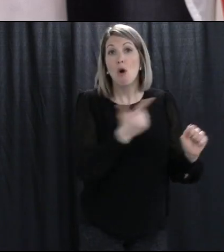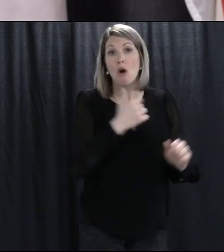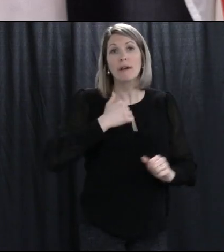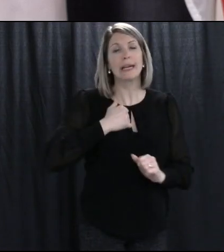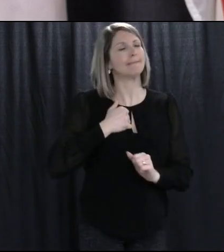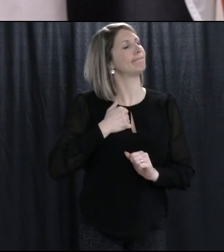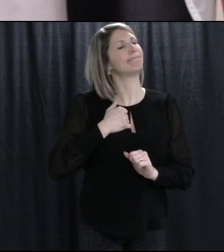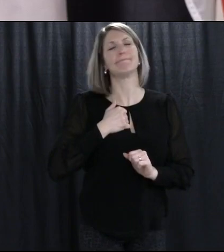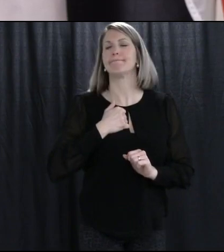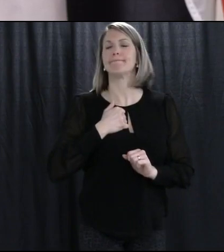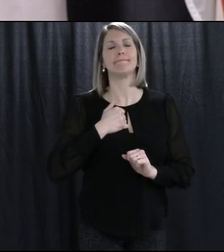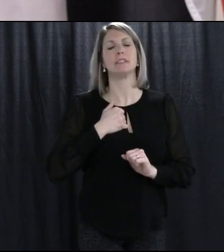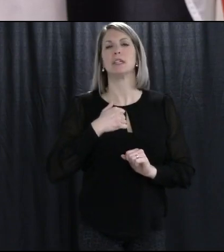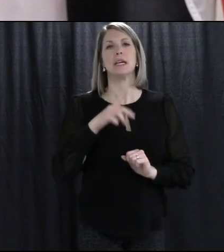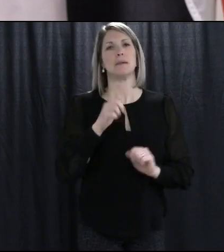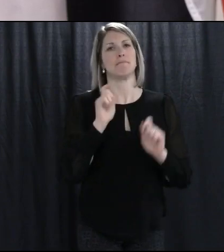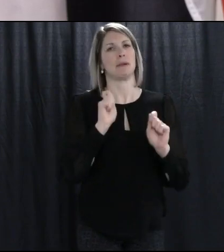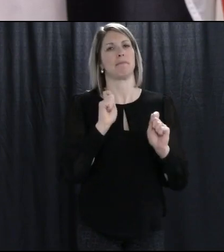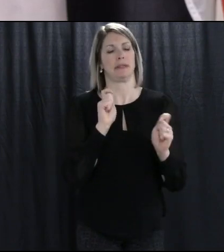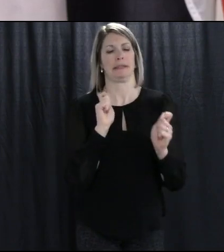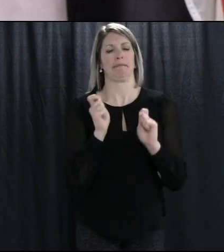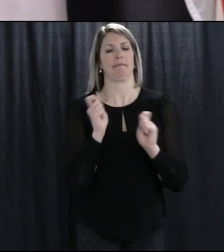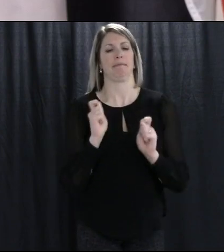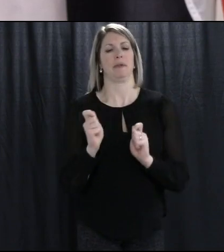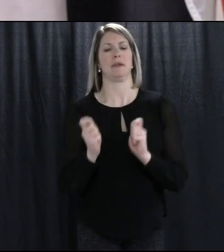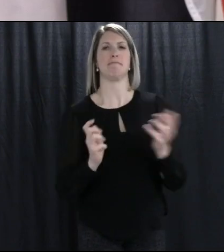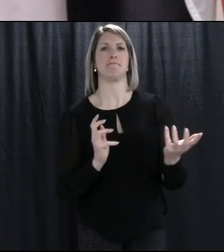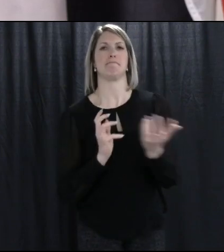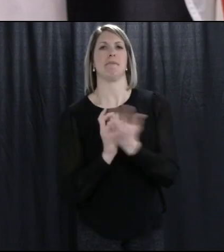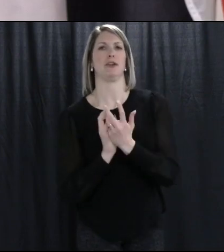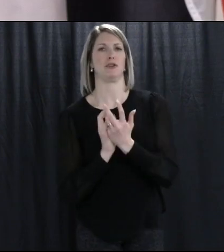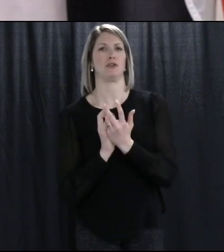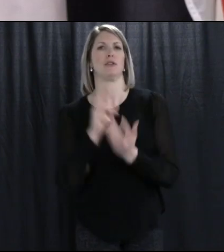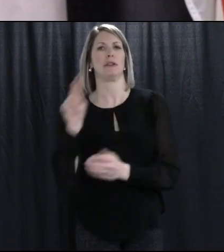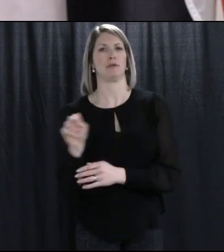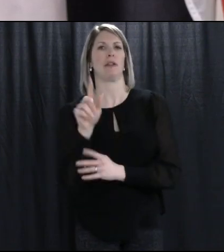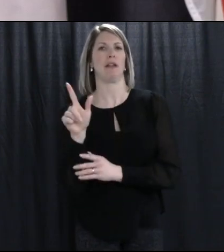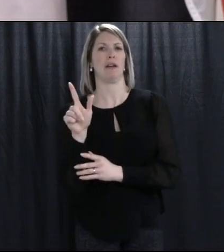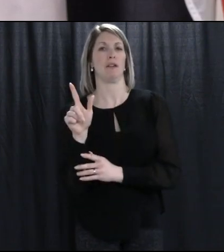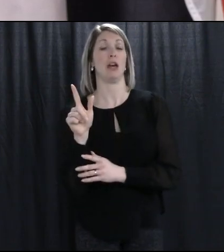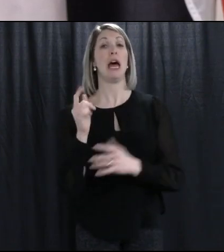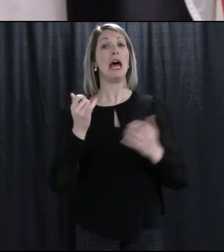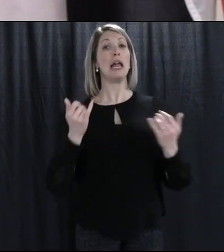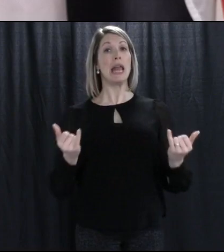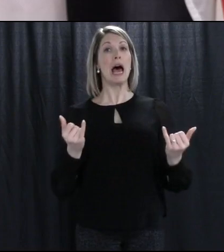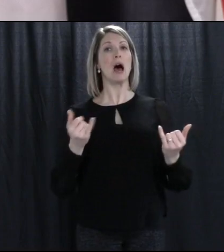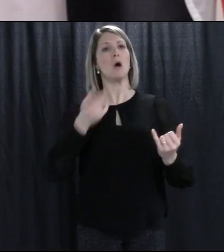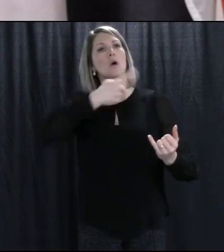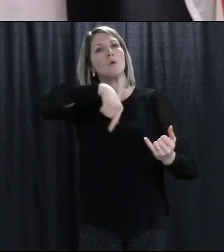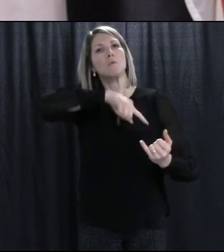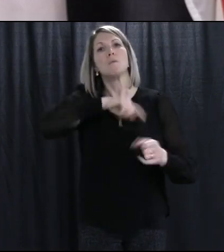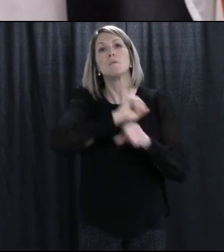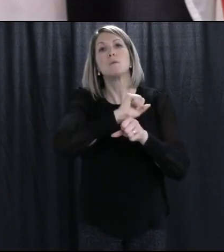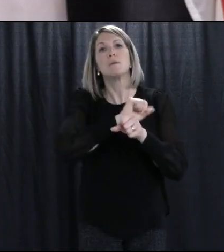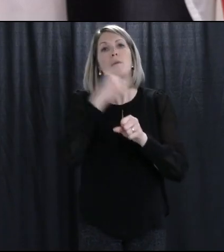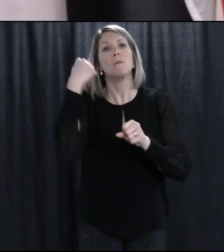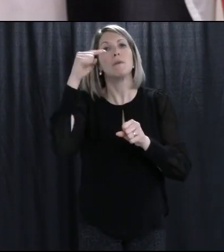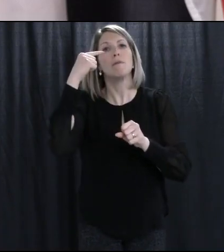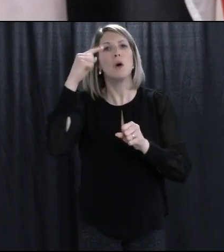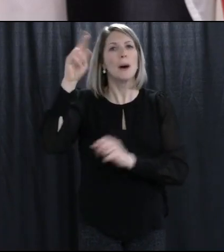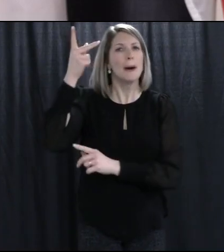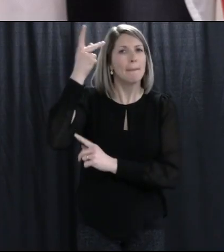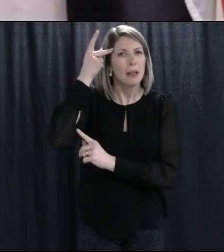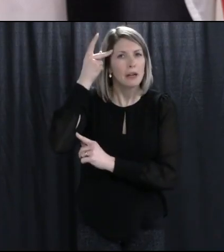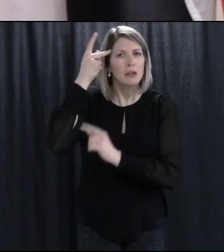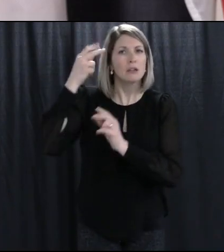for politics. It's a time for cooperation and collaboration. Canadian premiers will continue our